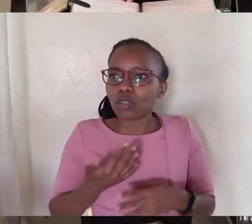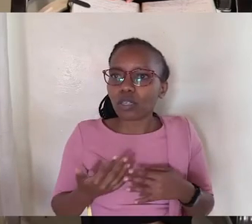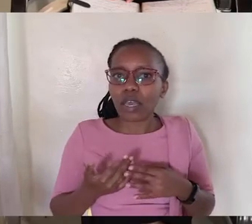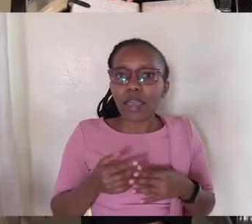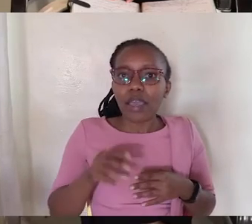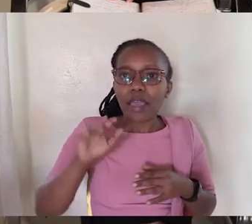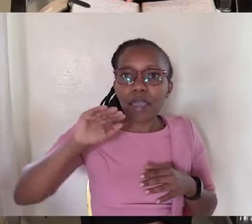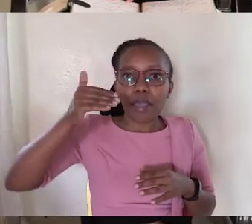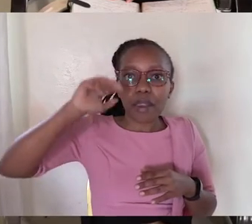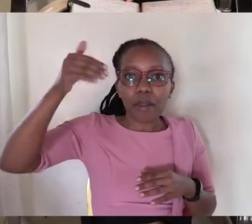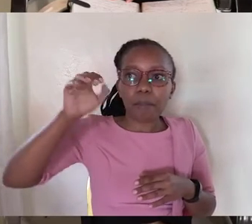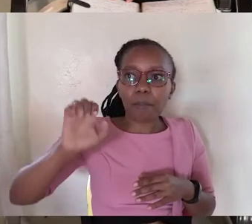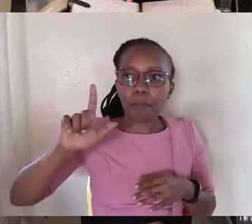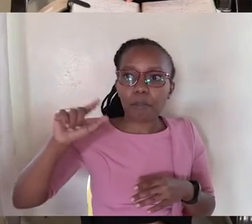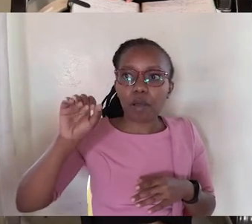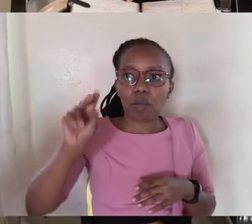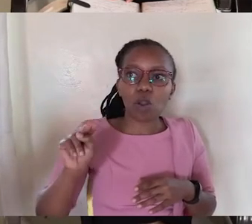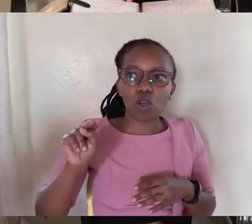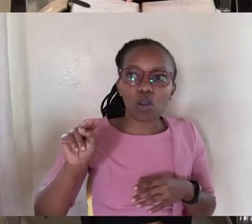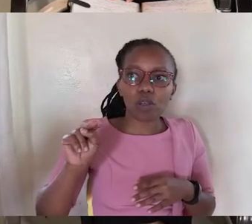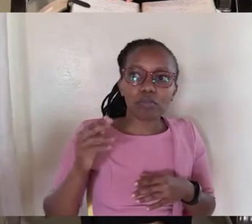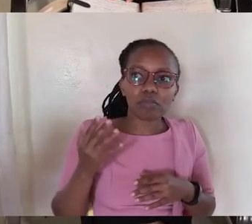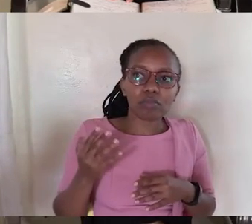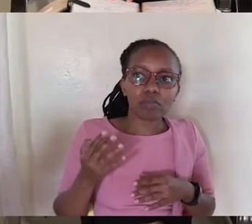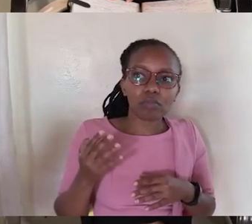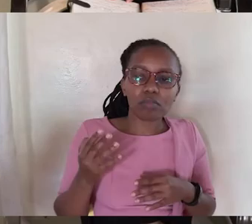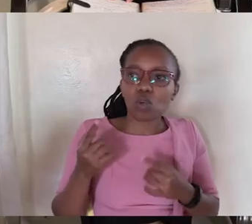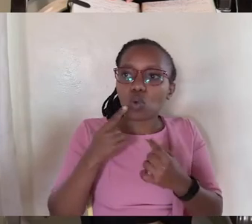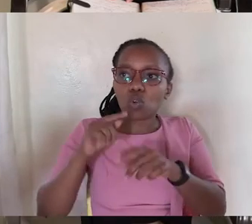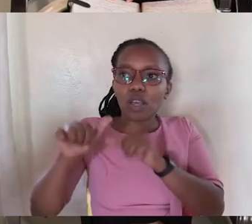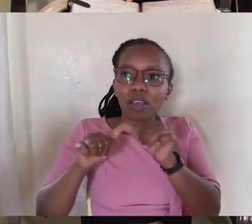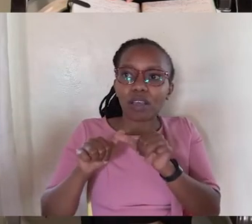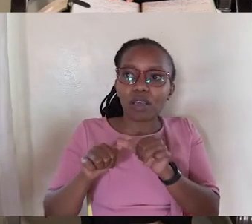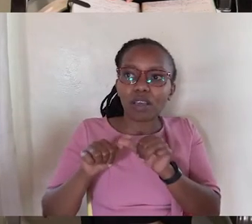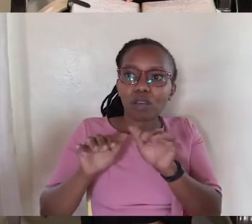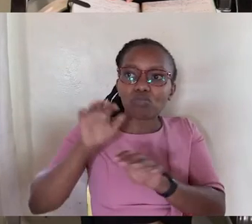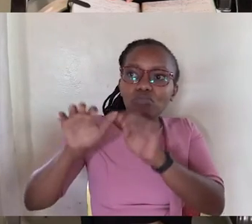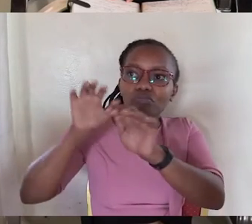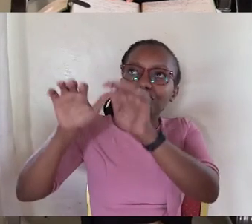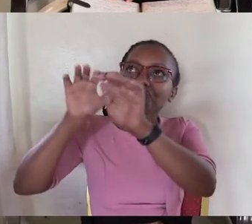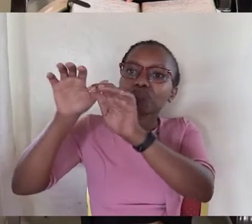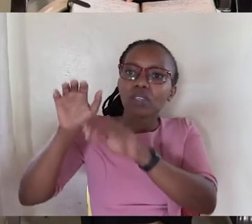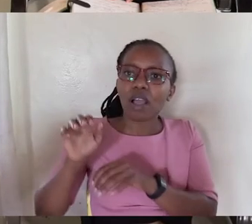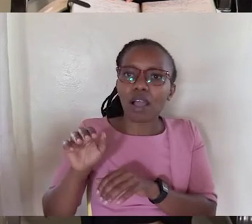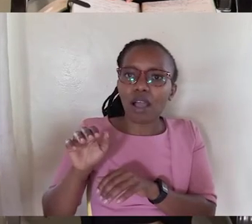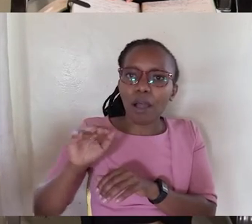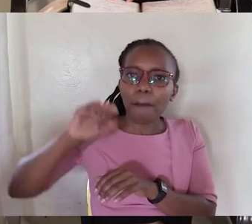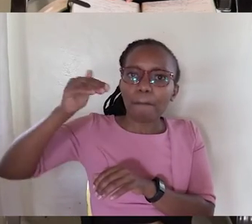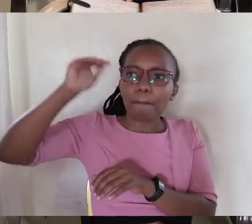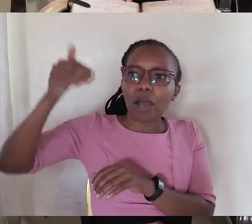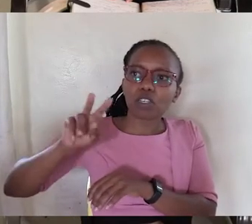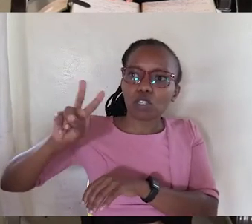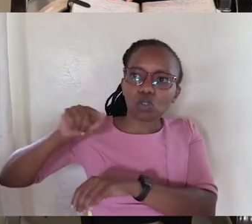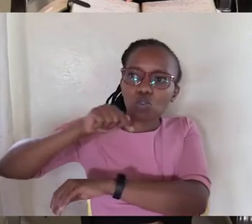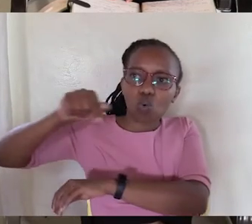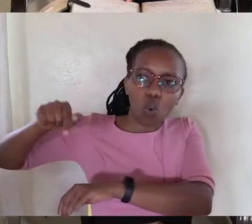Elgon, we went with KTN. Mount Elgon, my dear, we're talking about, first of all, climbing a mountain for 2 hours. When your body